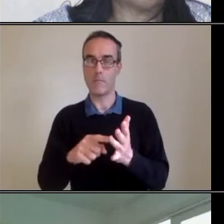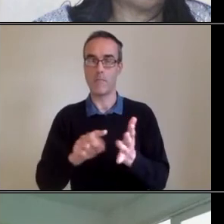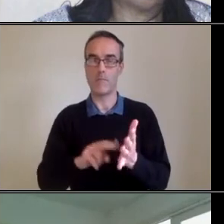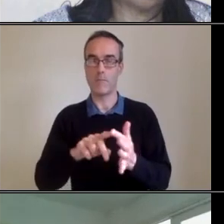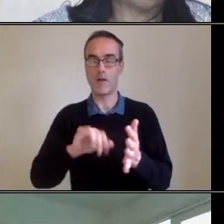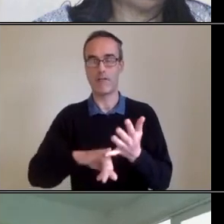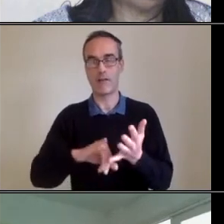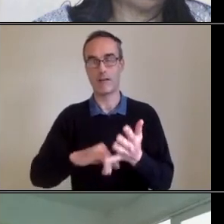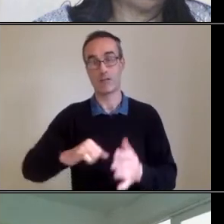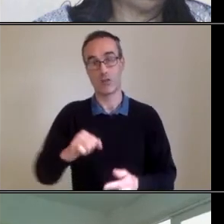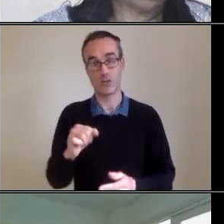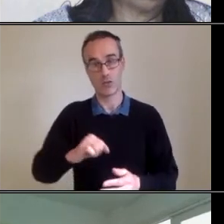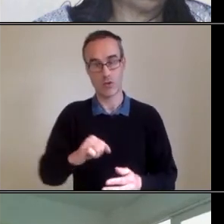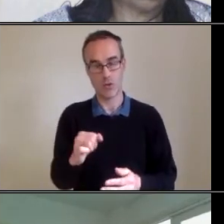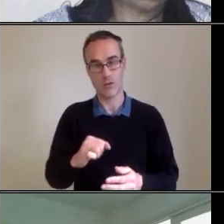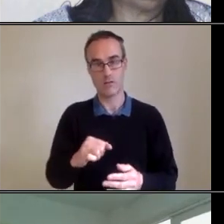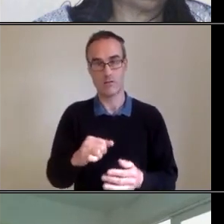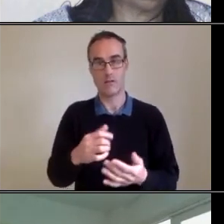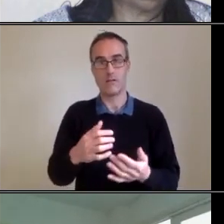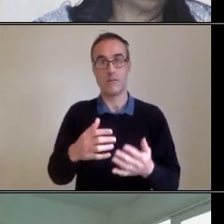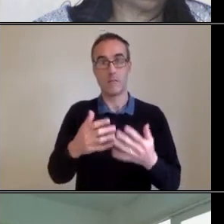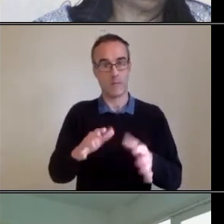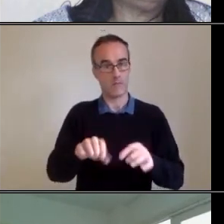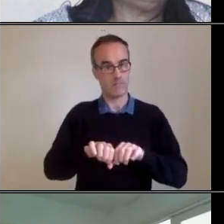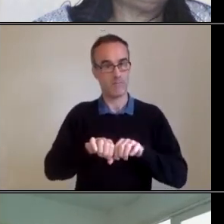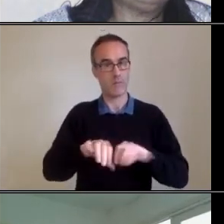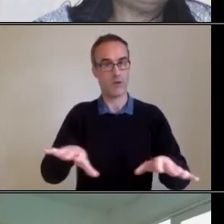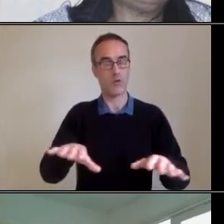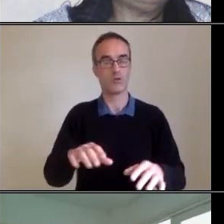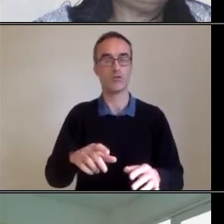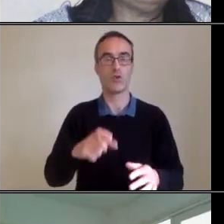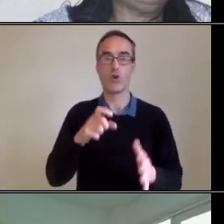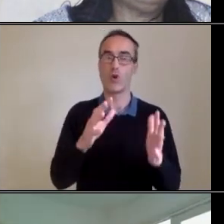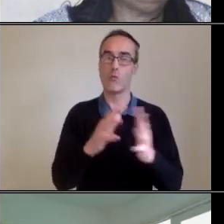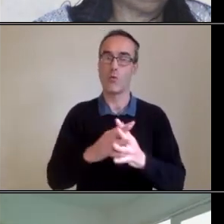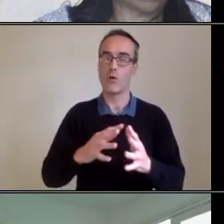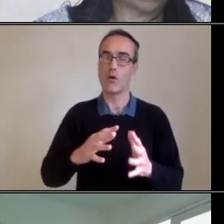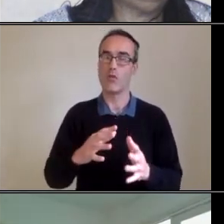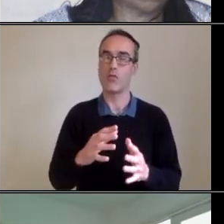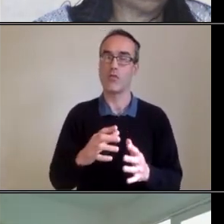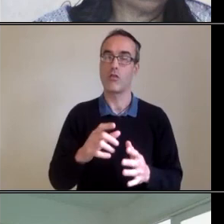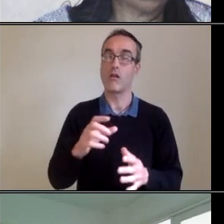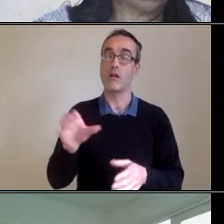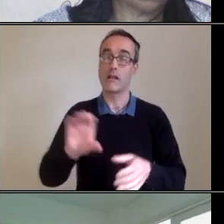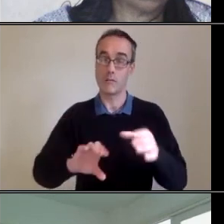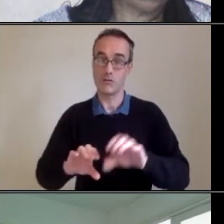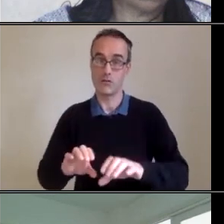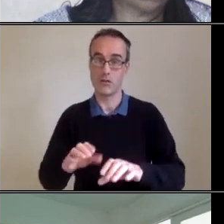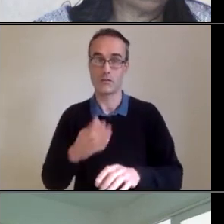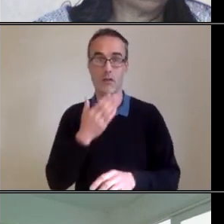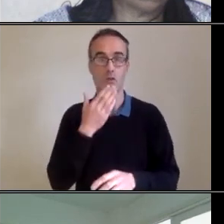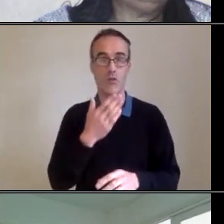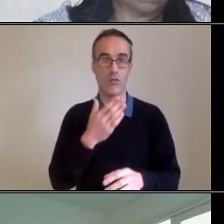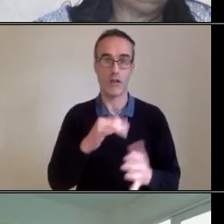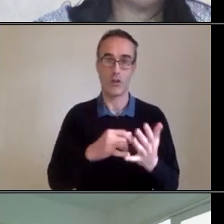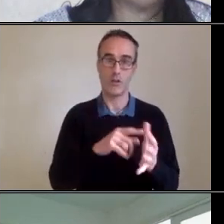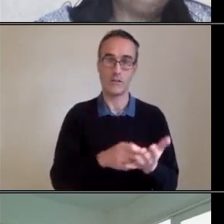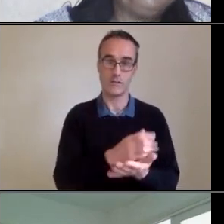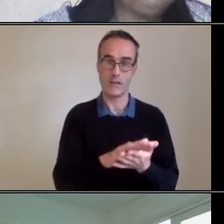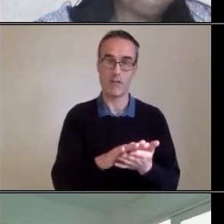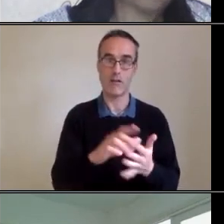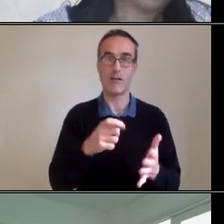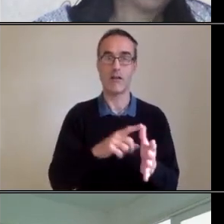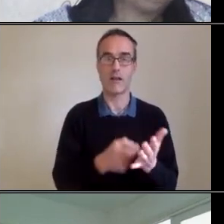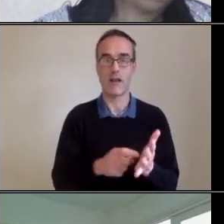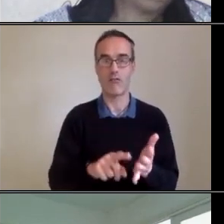inviting Commonwealth Chemistry. That's not the word I was looking for. And also thank you to Carol Mandel, Gloria Obuzo, and Sarah Overington for joining